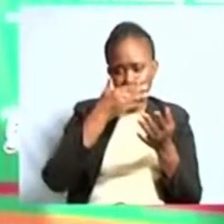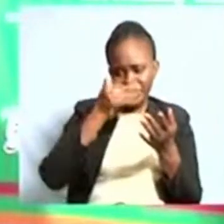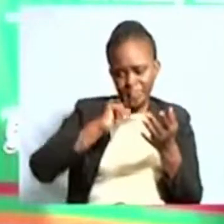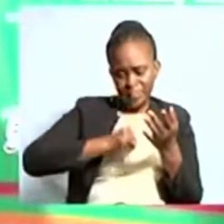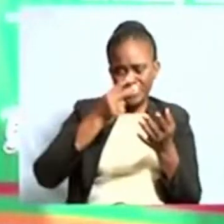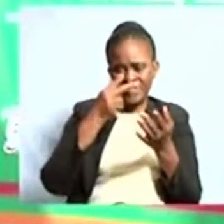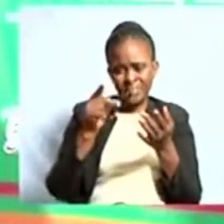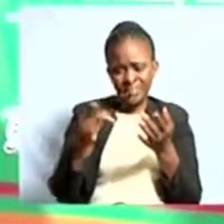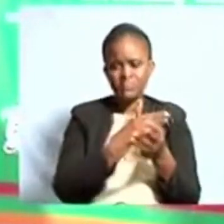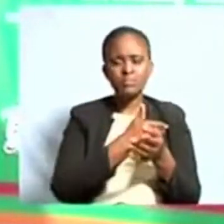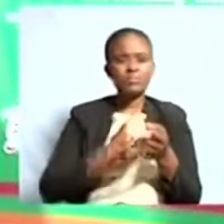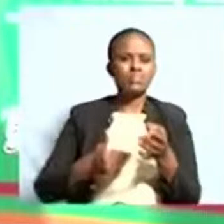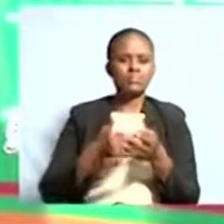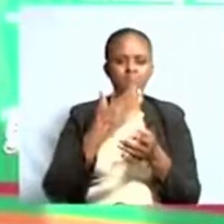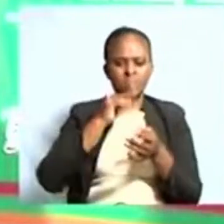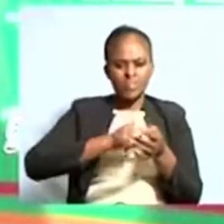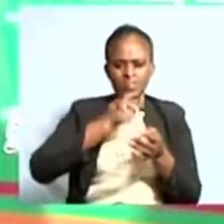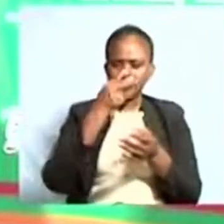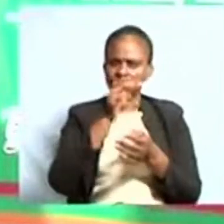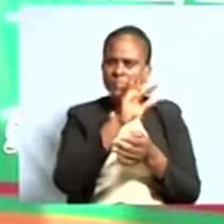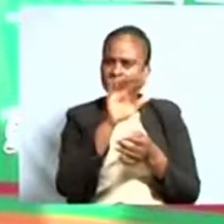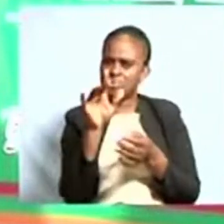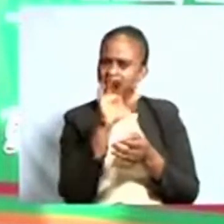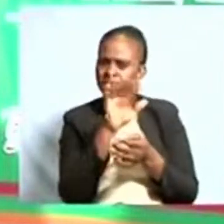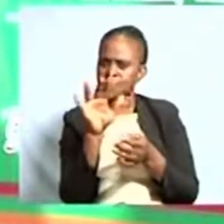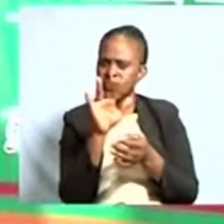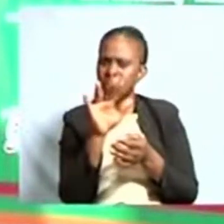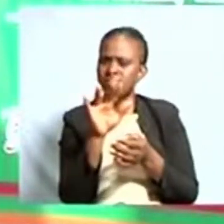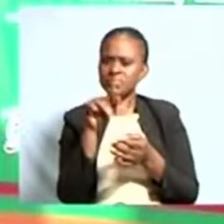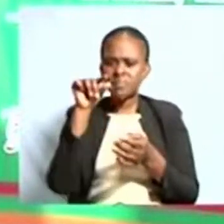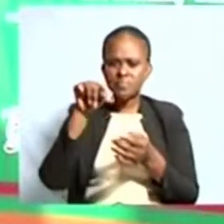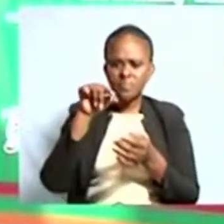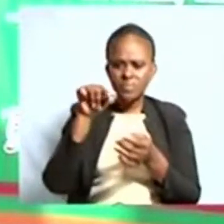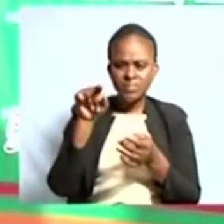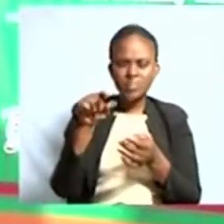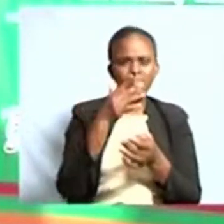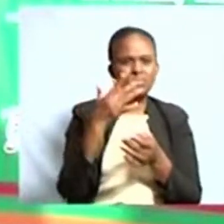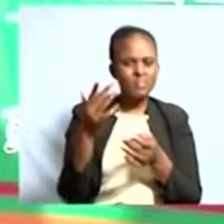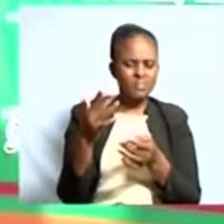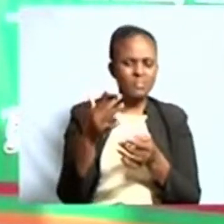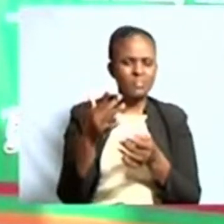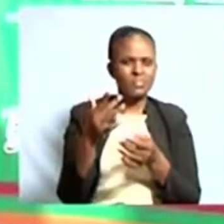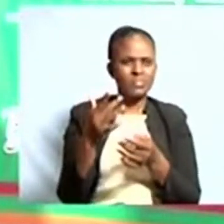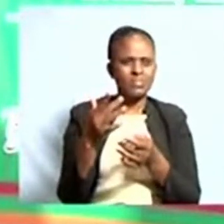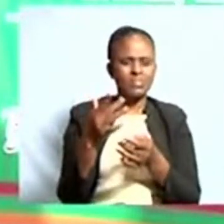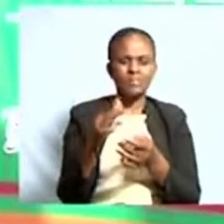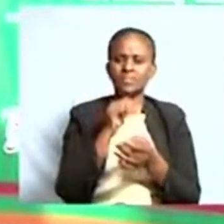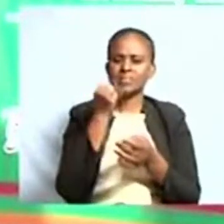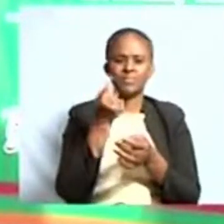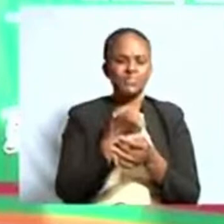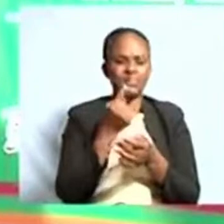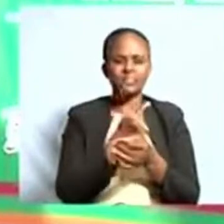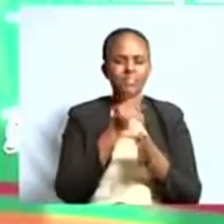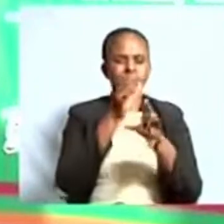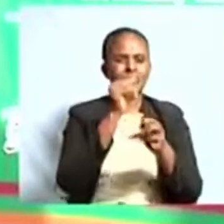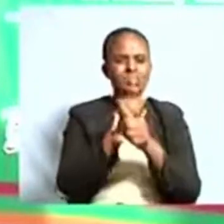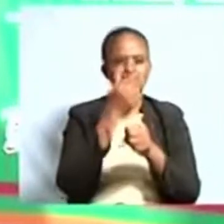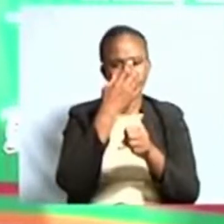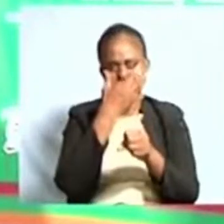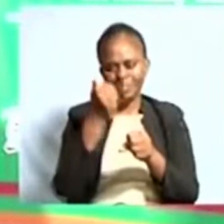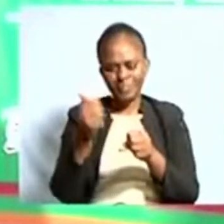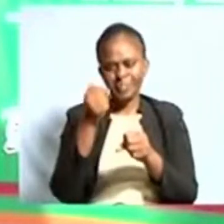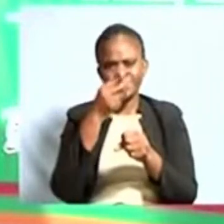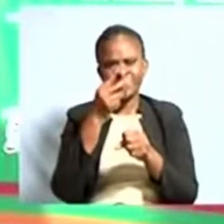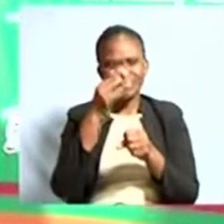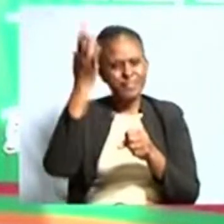things. Let's look at the spellings, let's look at the quality of the product. Don't just get anything. Look at the